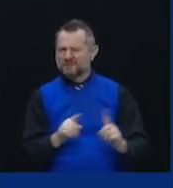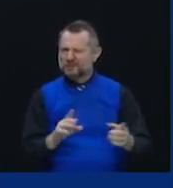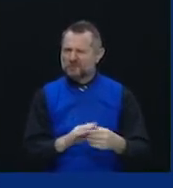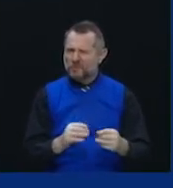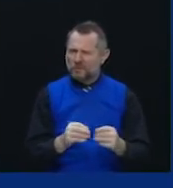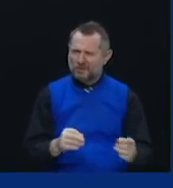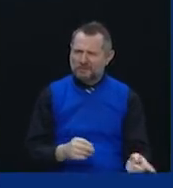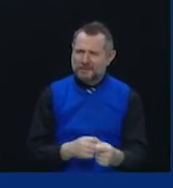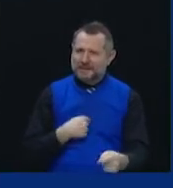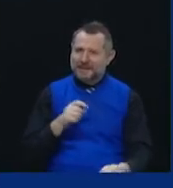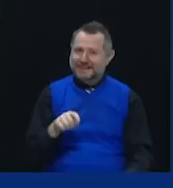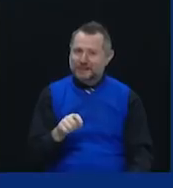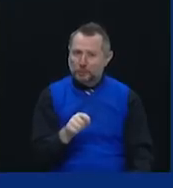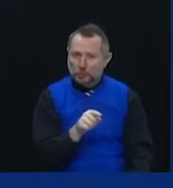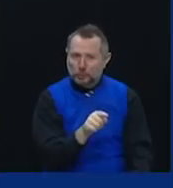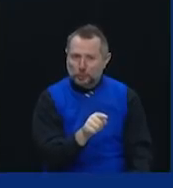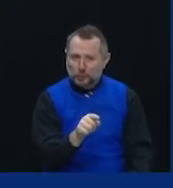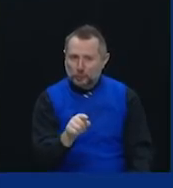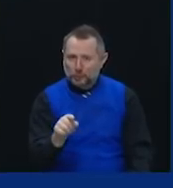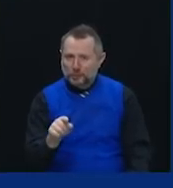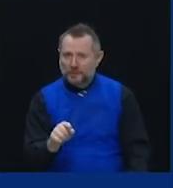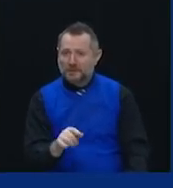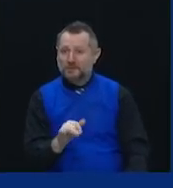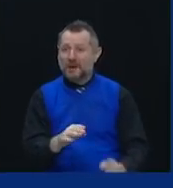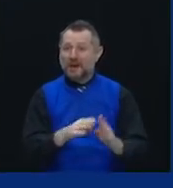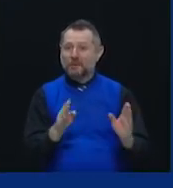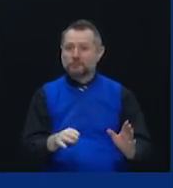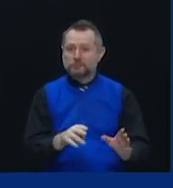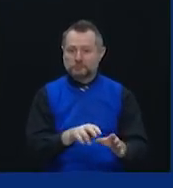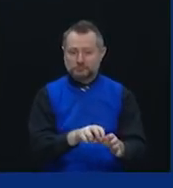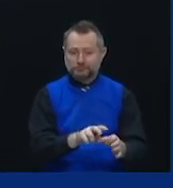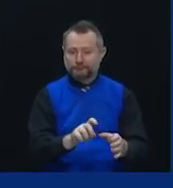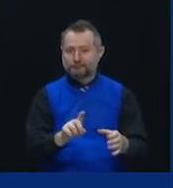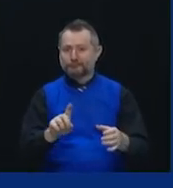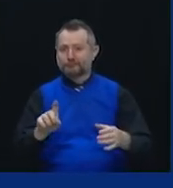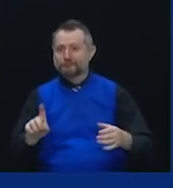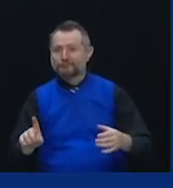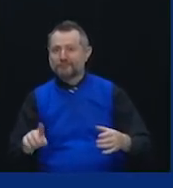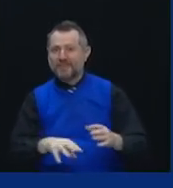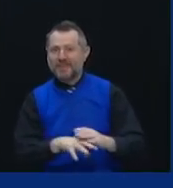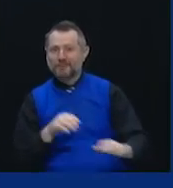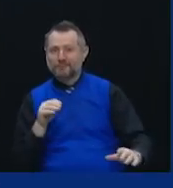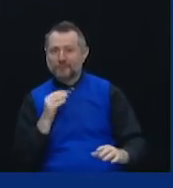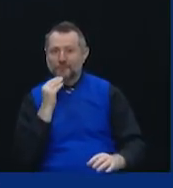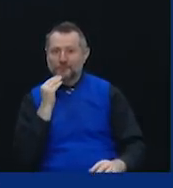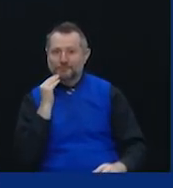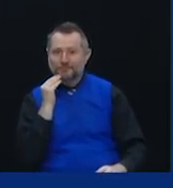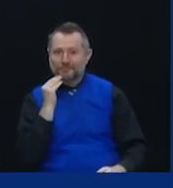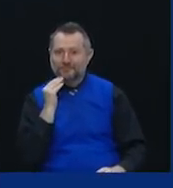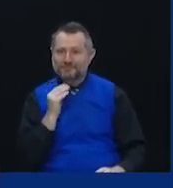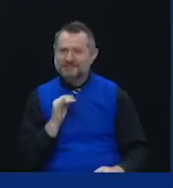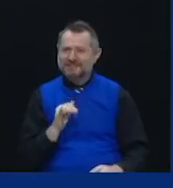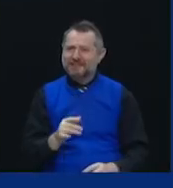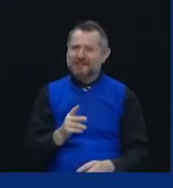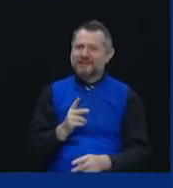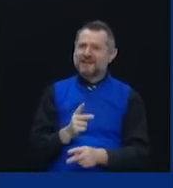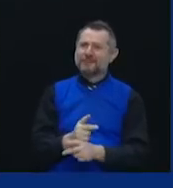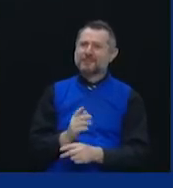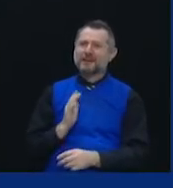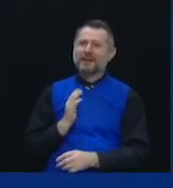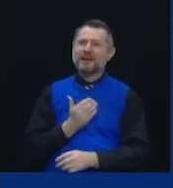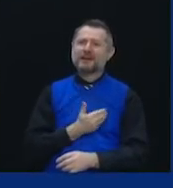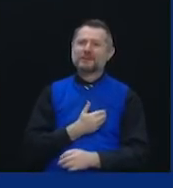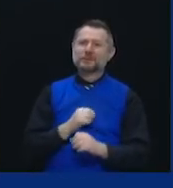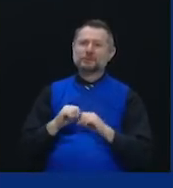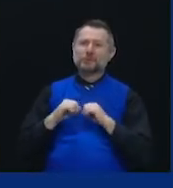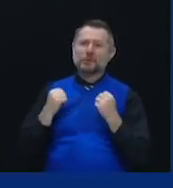you to leave your house because we need you to keep society stable.